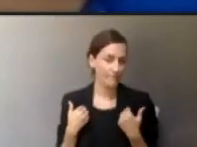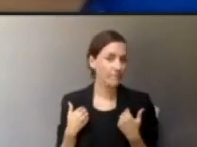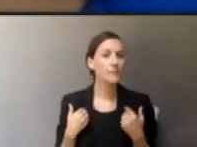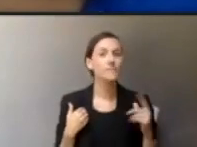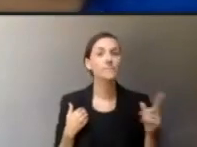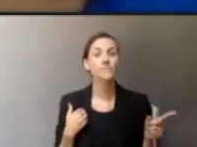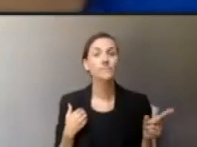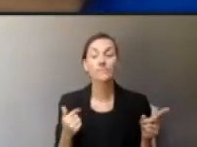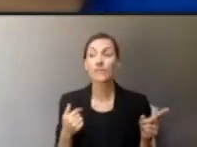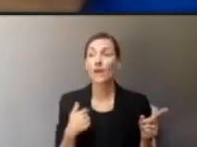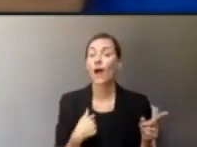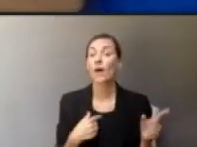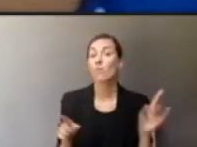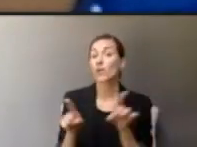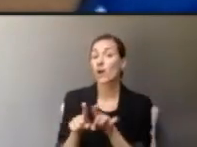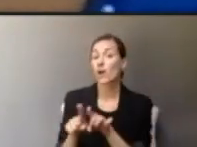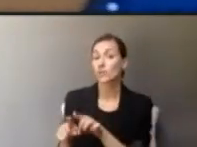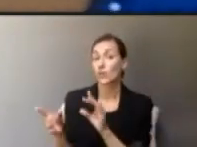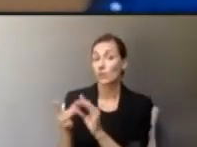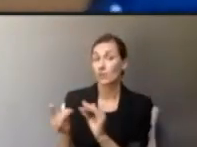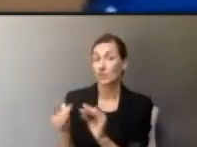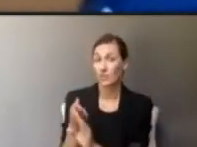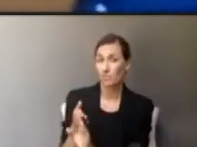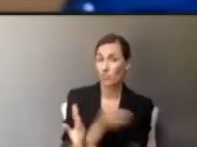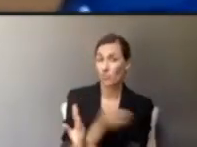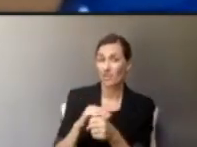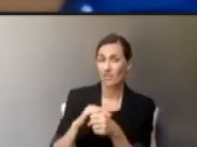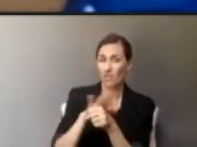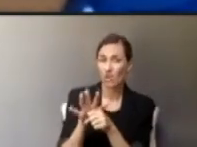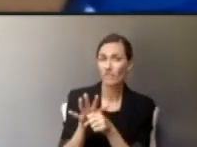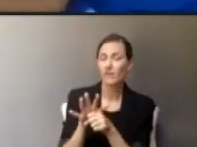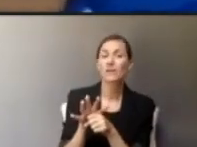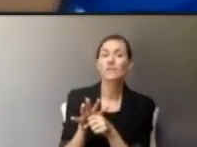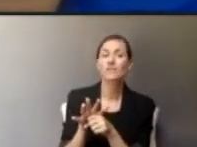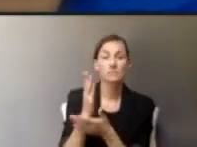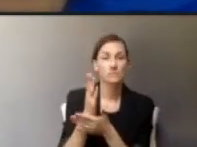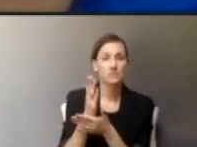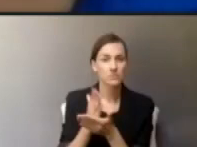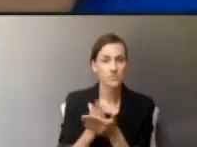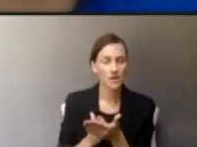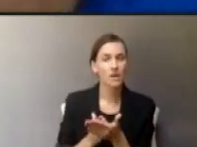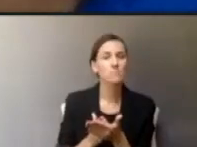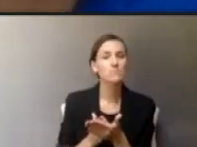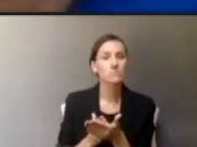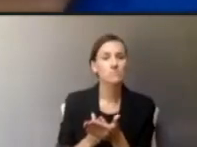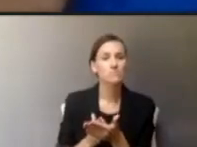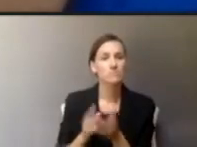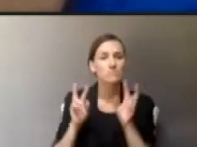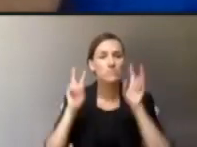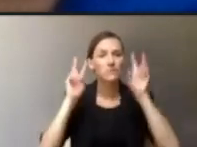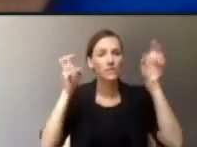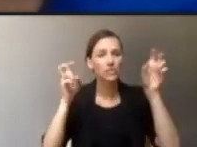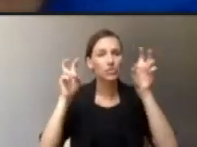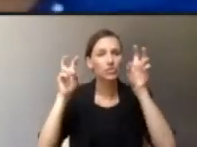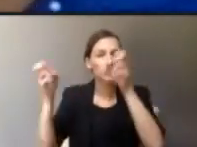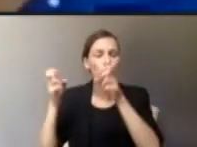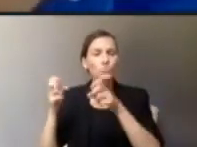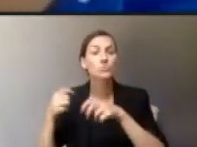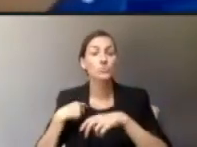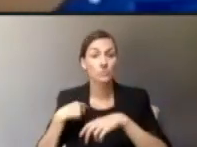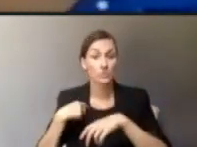would also say pre-COVID, I mean, we know that there are sometimes issues here and there. We instituted before